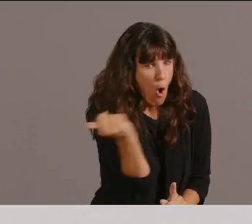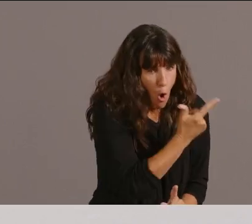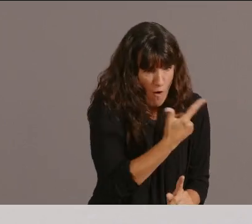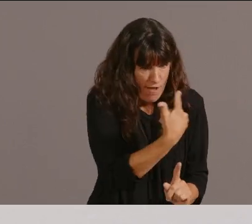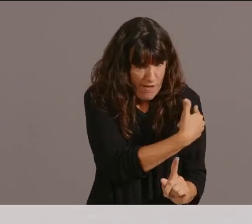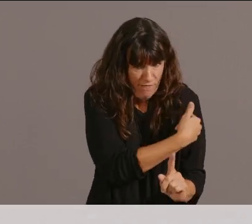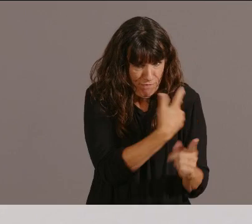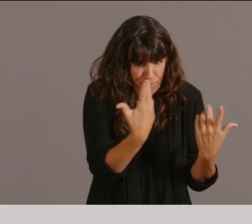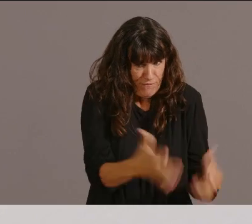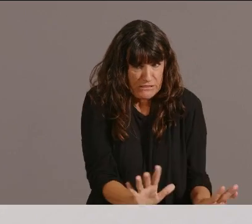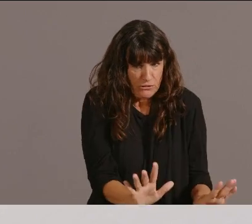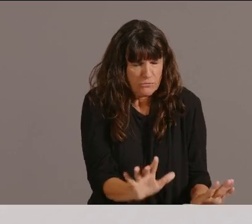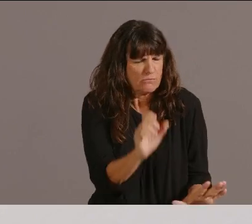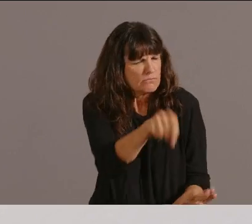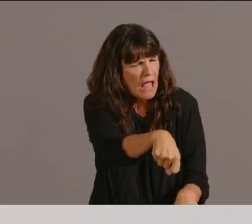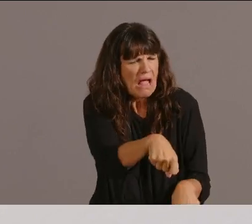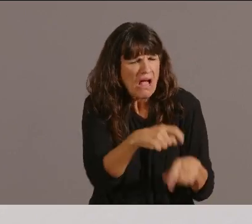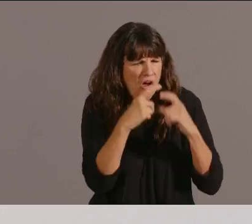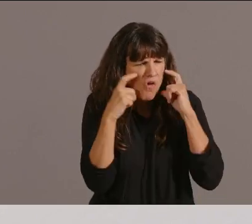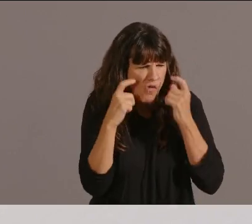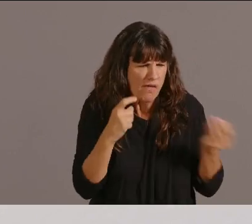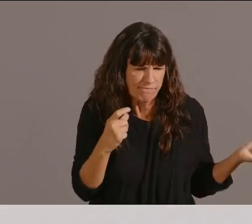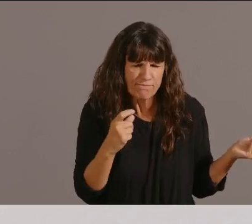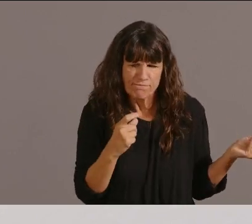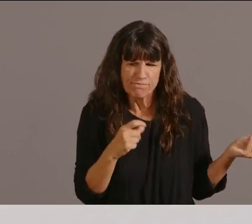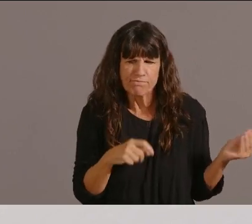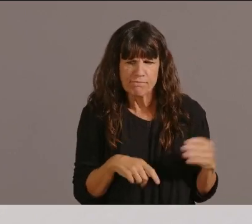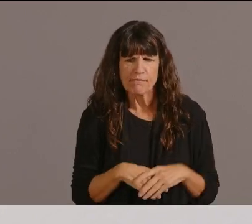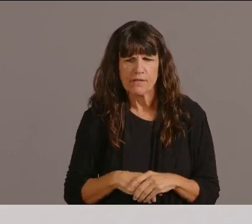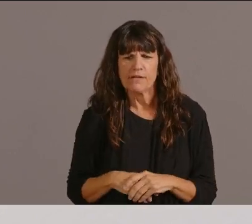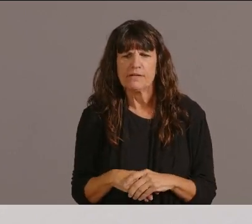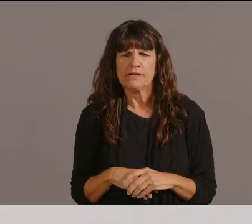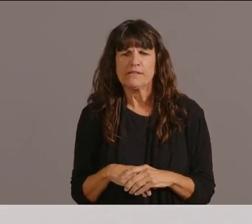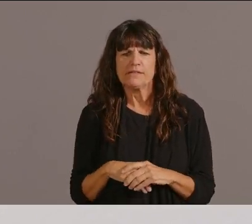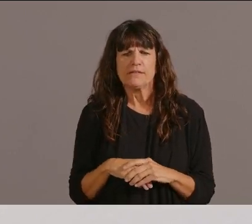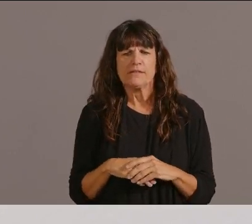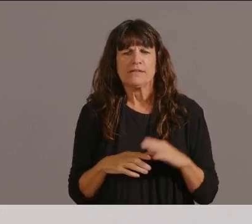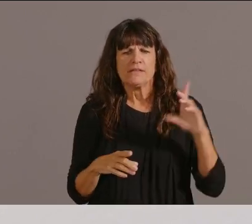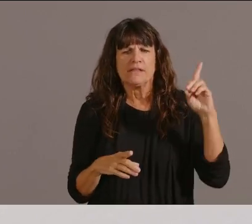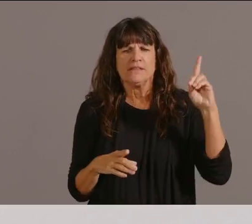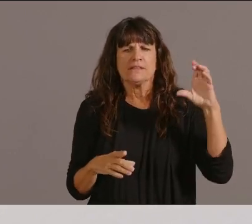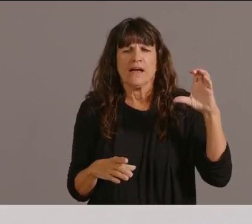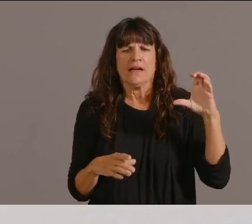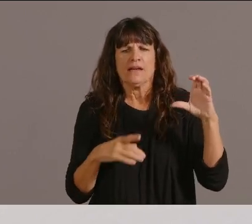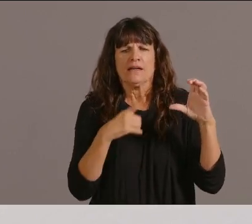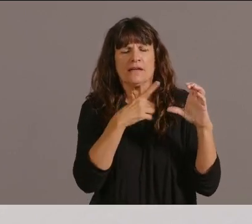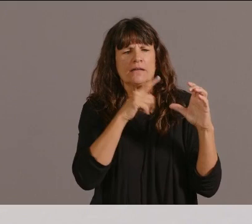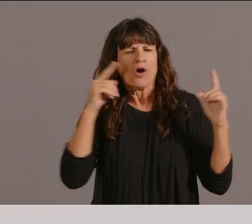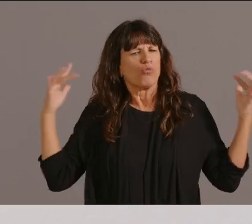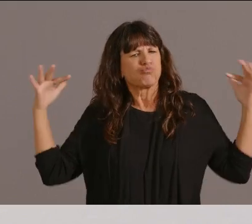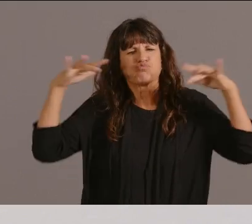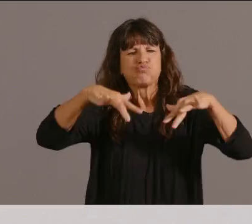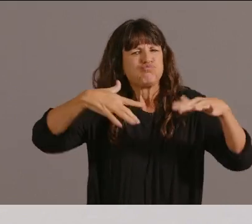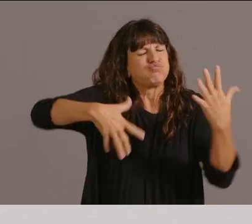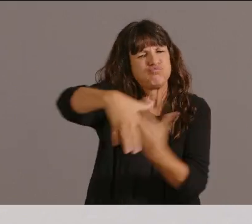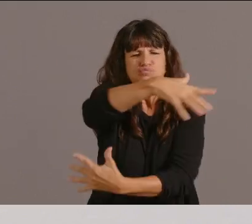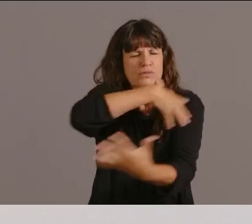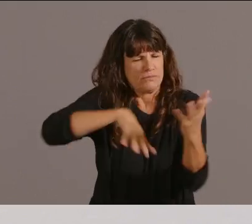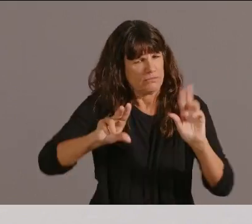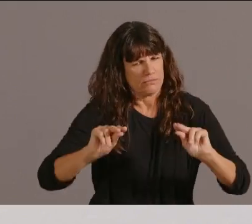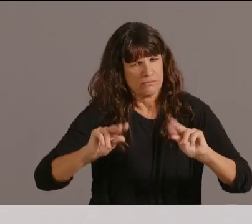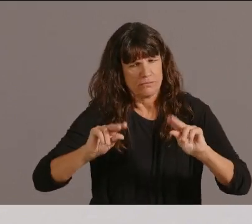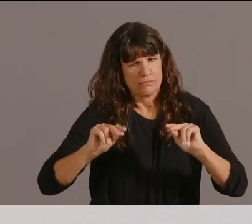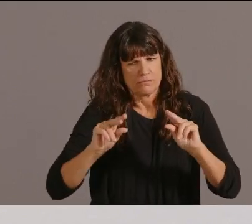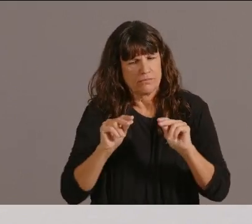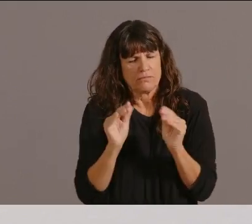still recommending not to attend medium to large events, and when you're out in public to still wear your mask, even if you are vaccinated.